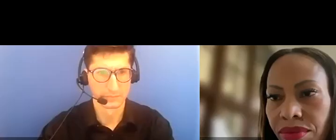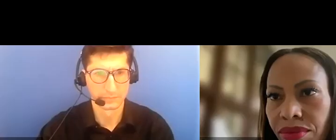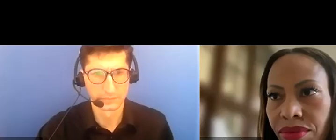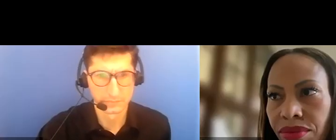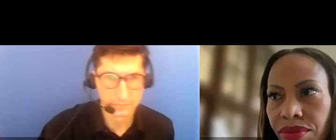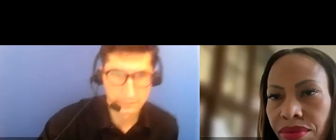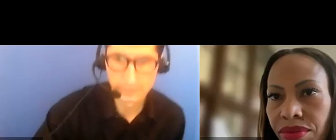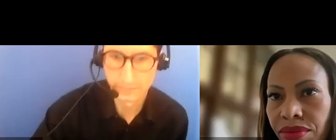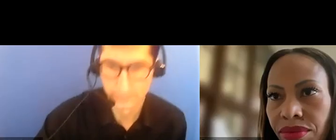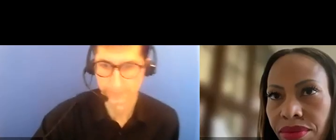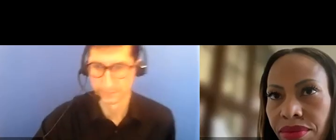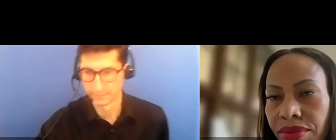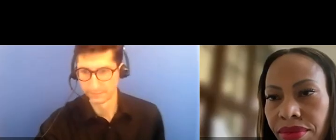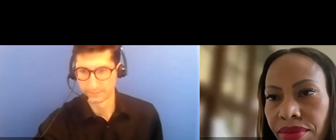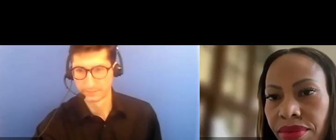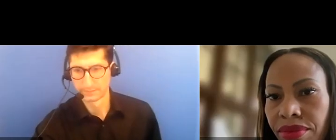Thank you so much.